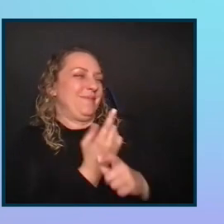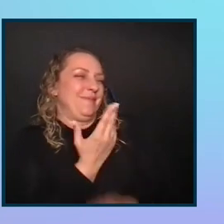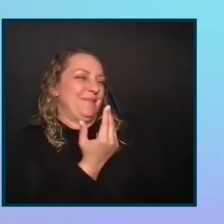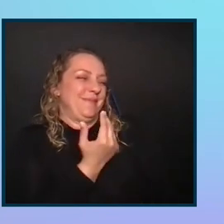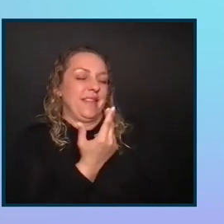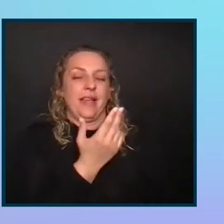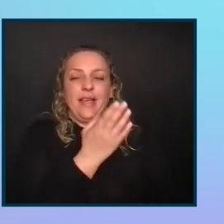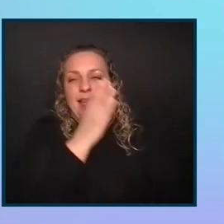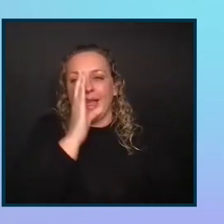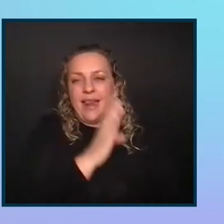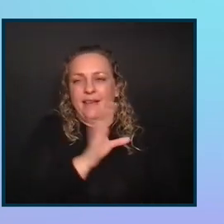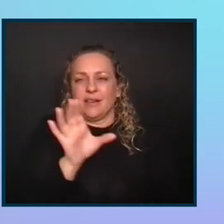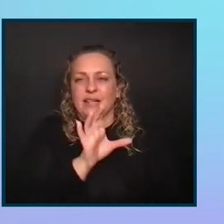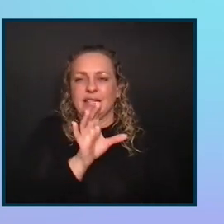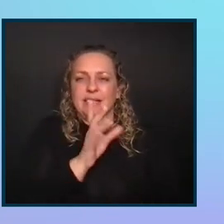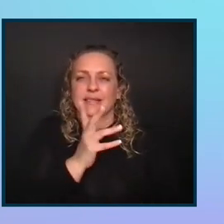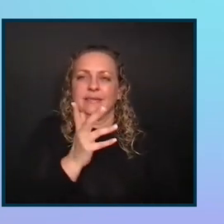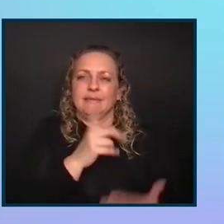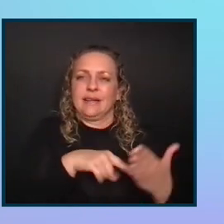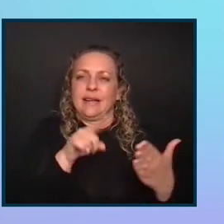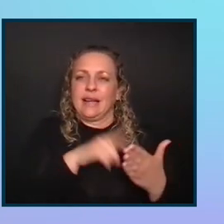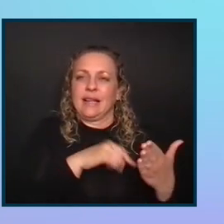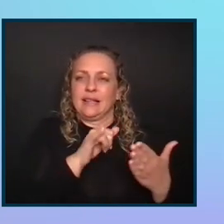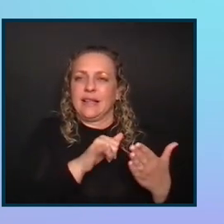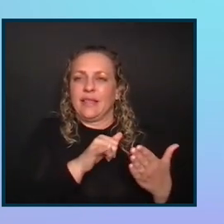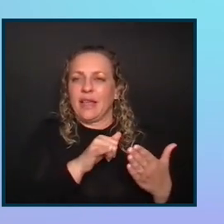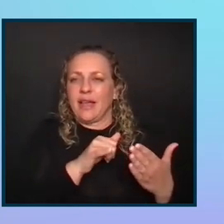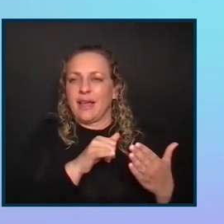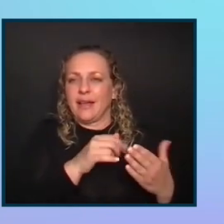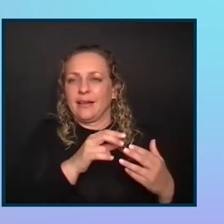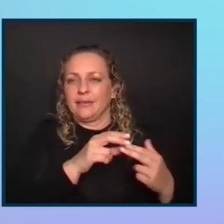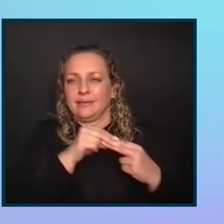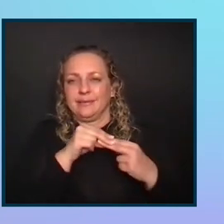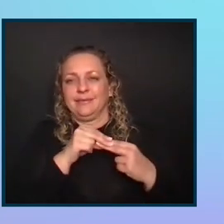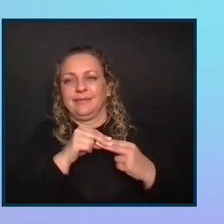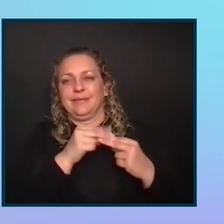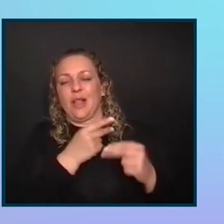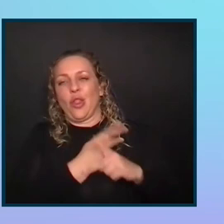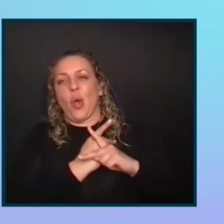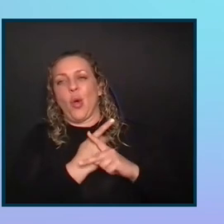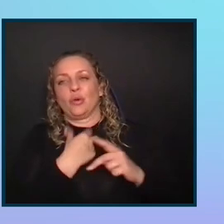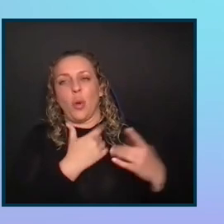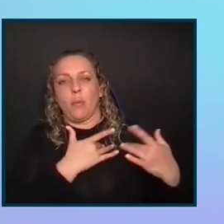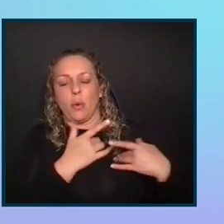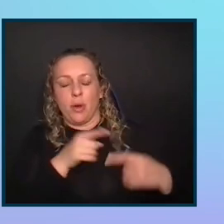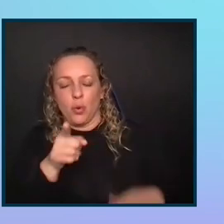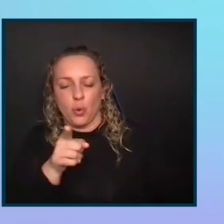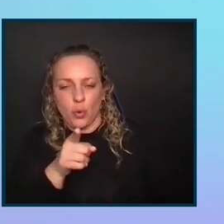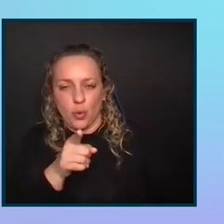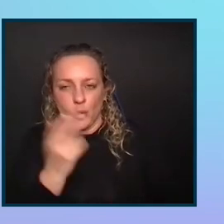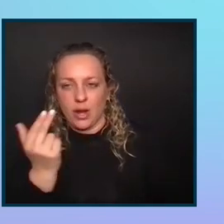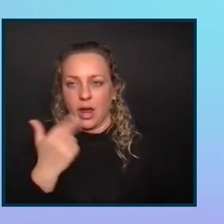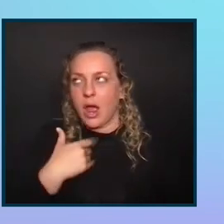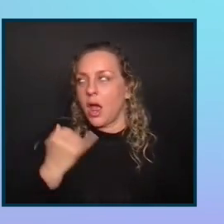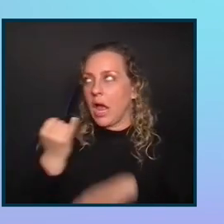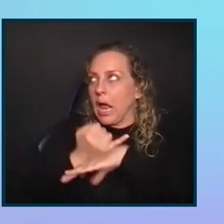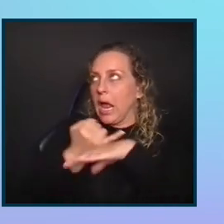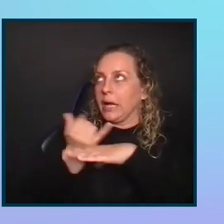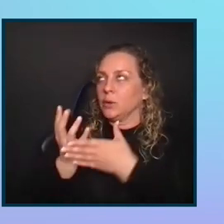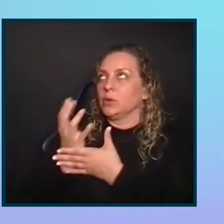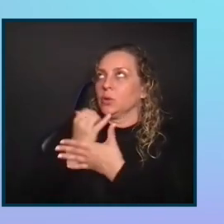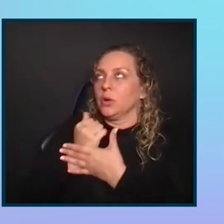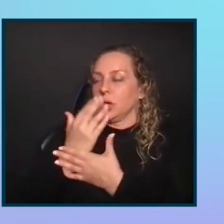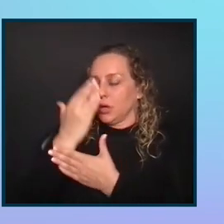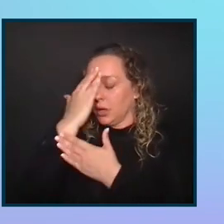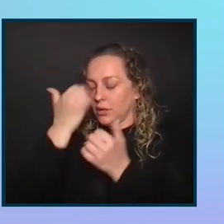You never did cancel that student loan or pay down that student loan. So I'm worried about you. I wonder how much interest I've accrued, though, in